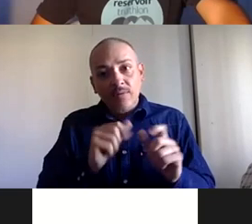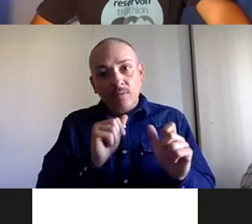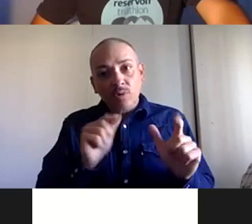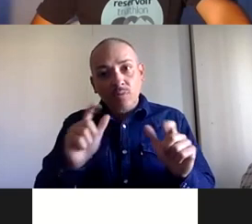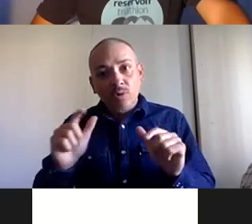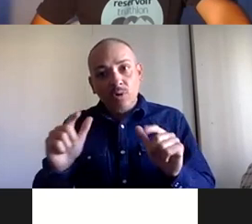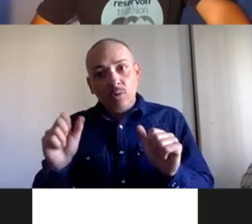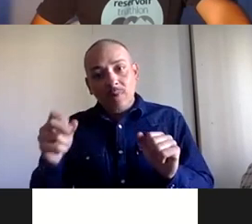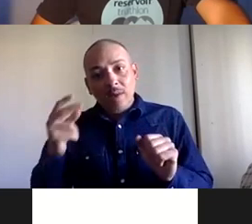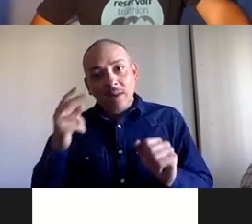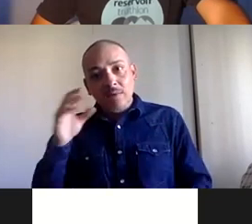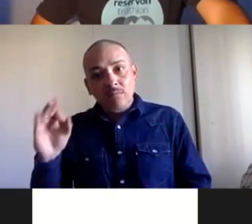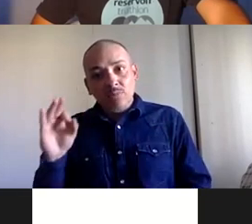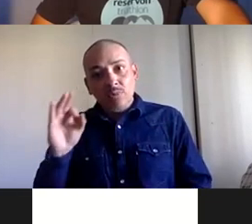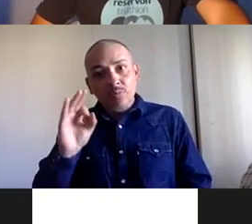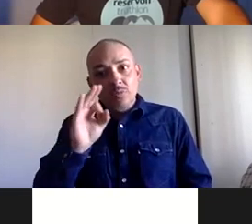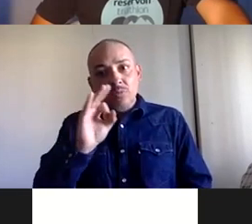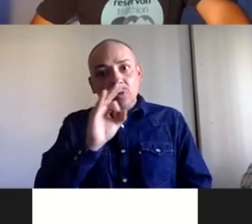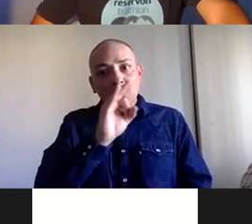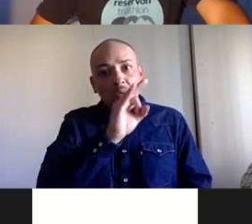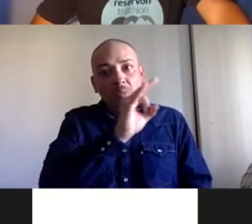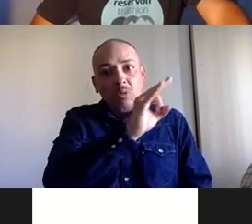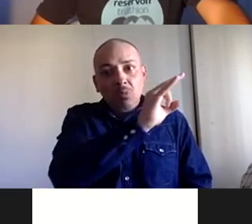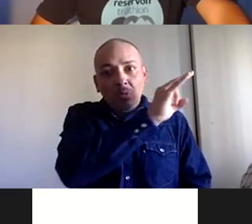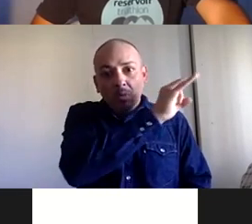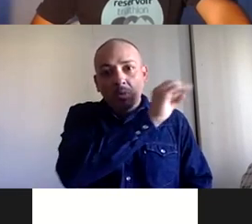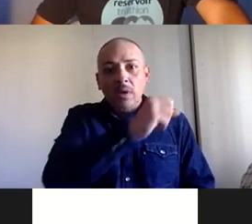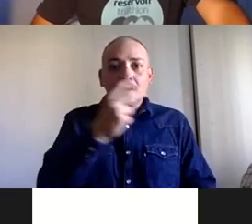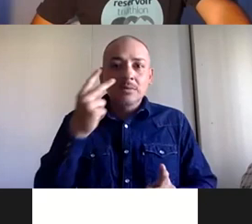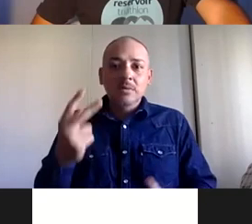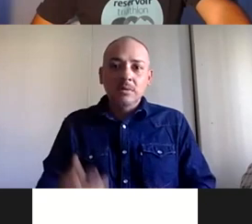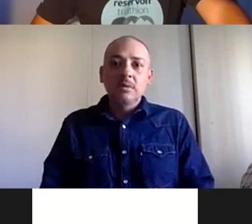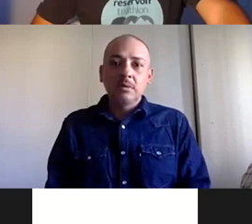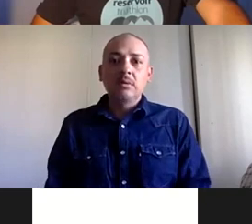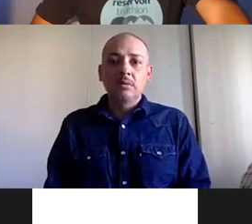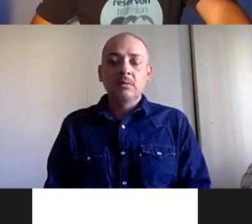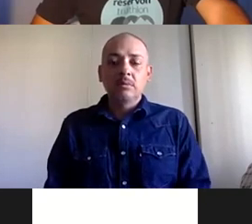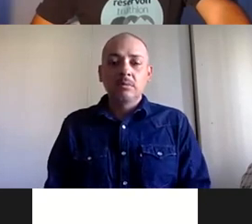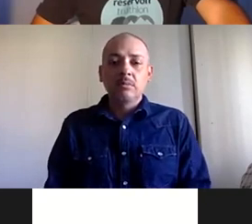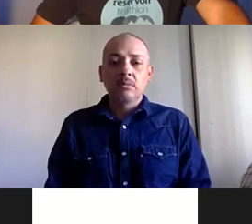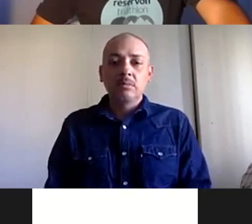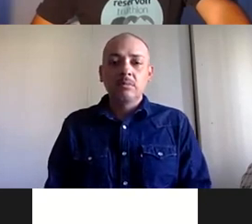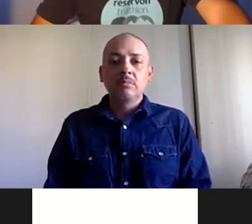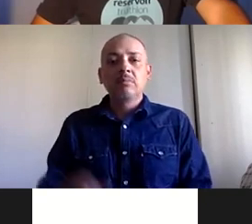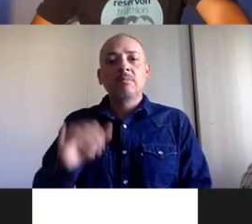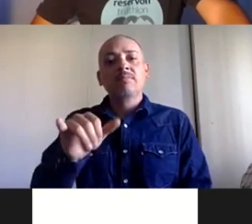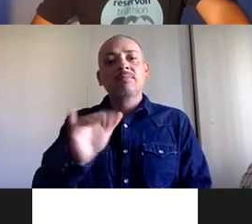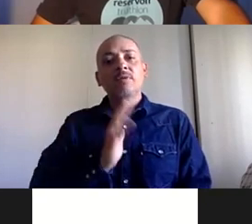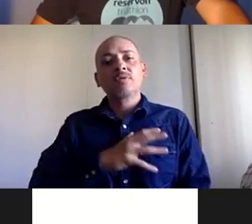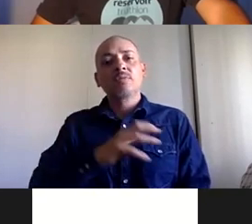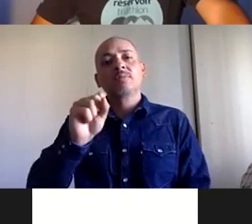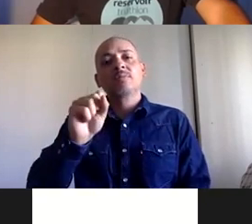see the trajectory of the ball, where it is heading here. And that will be our state.